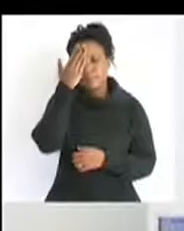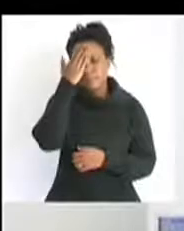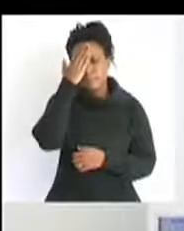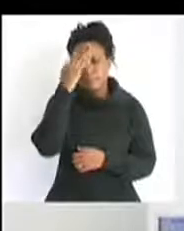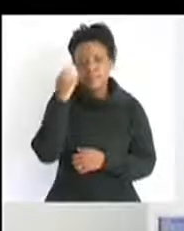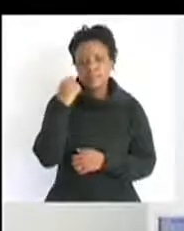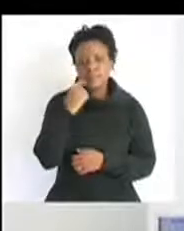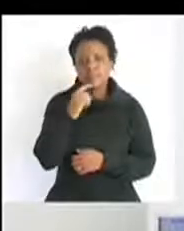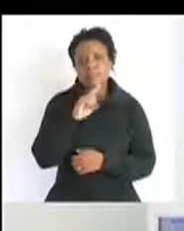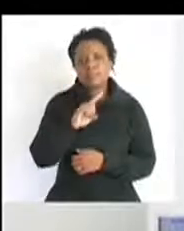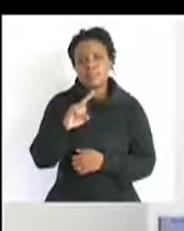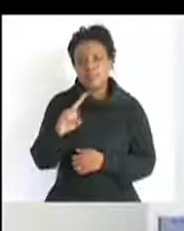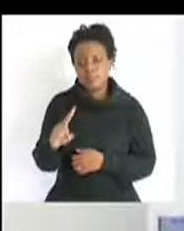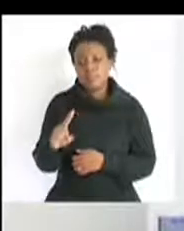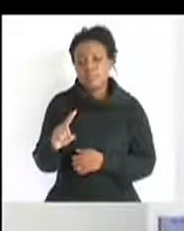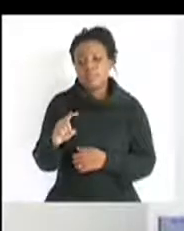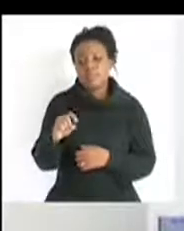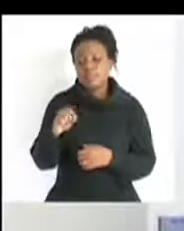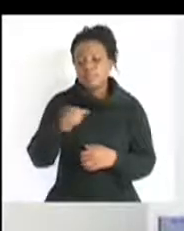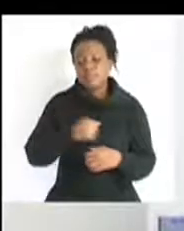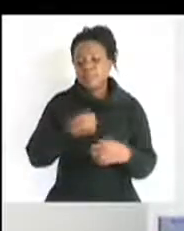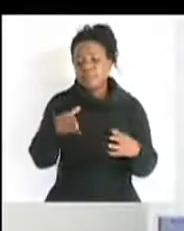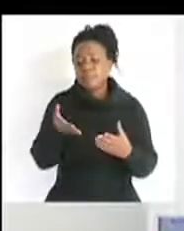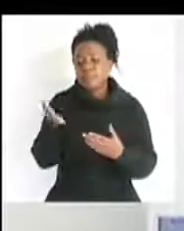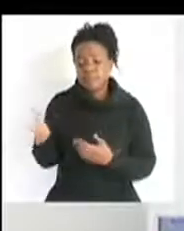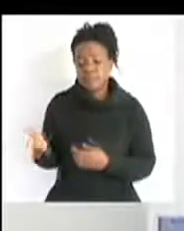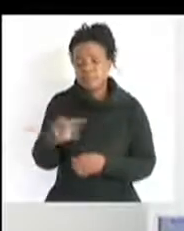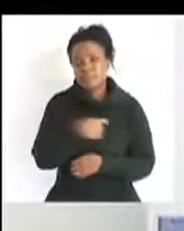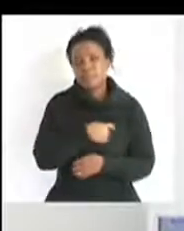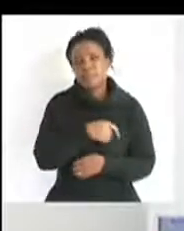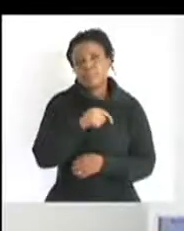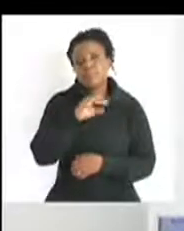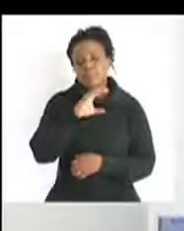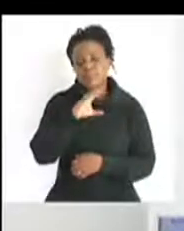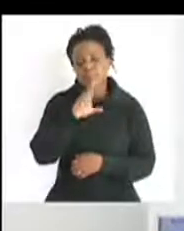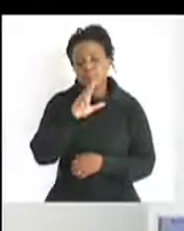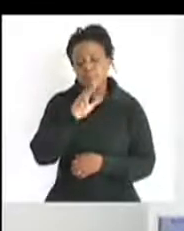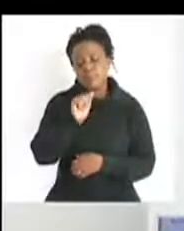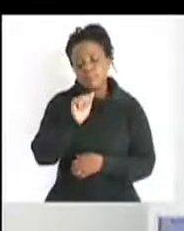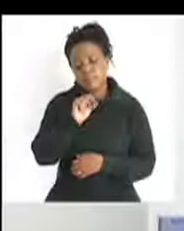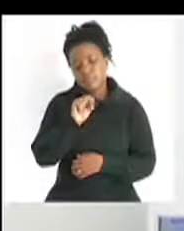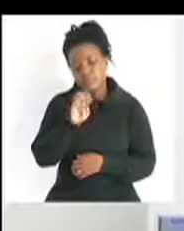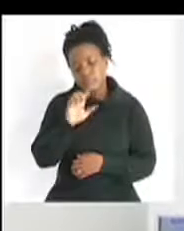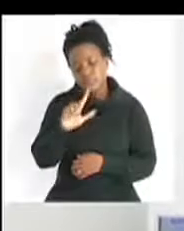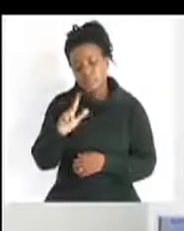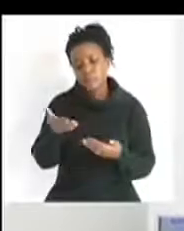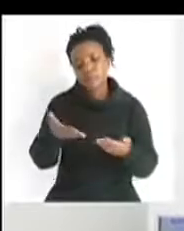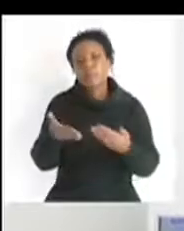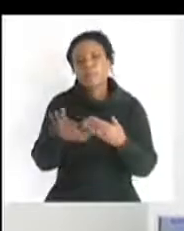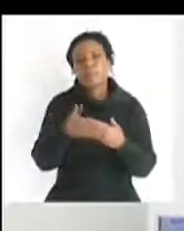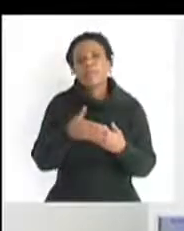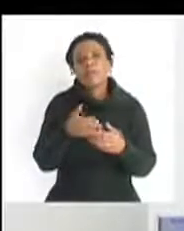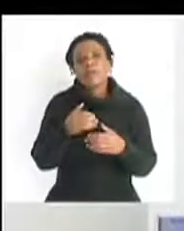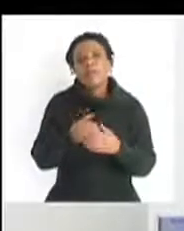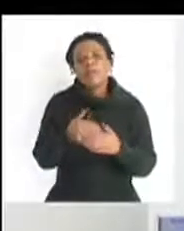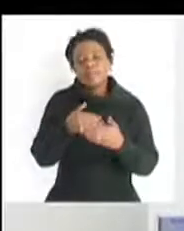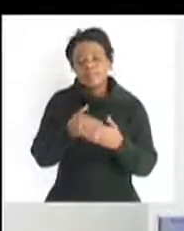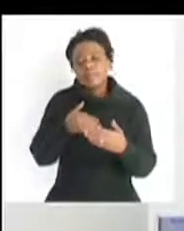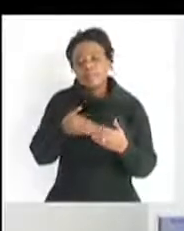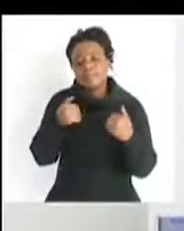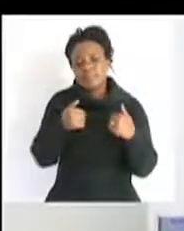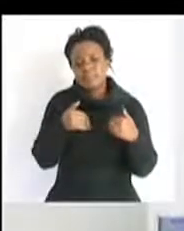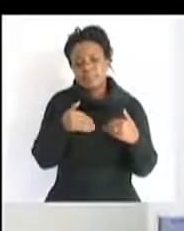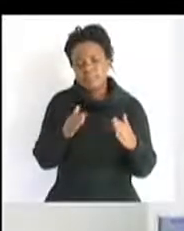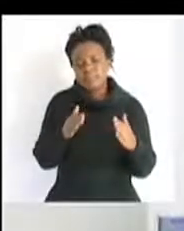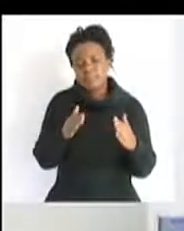In my class today, I have Chanel. Good morning, Chanel, and welcome back to our class. Before we start with